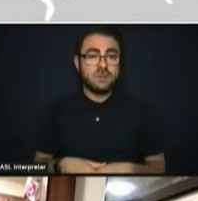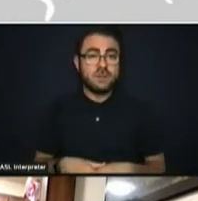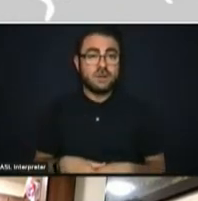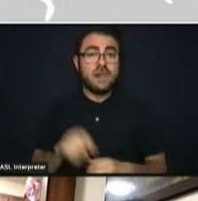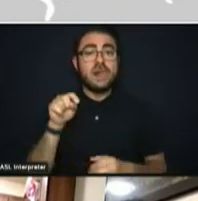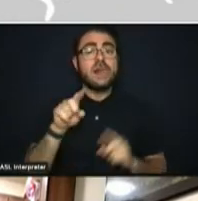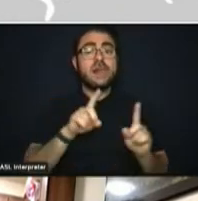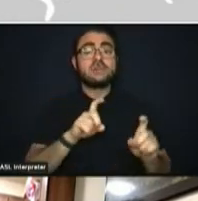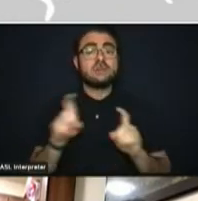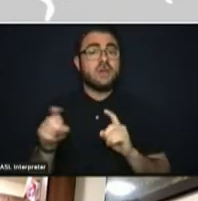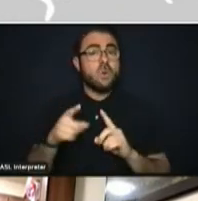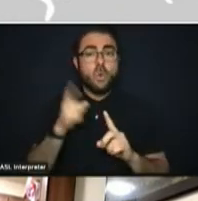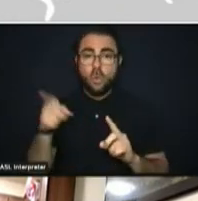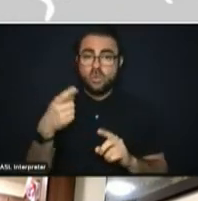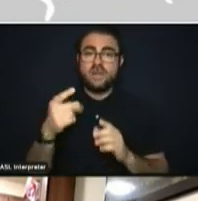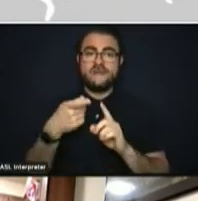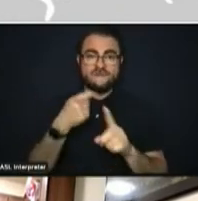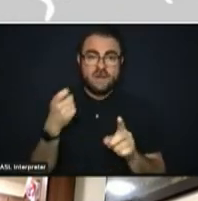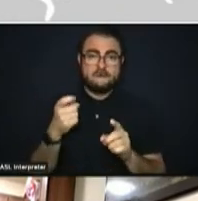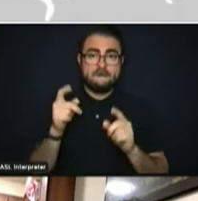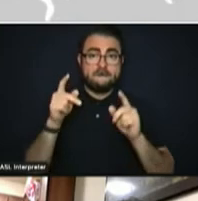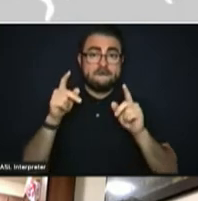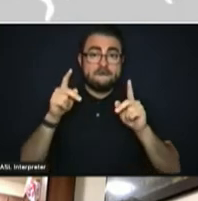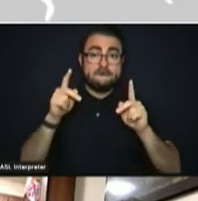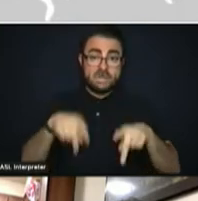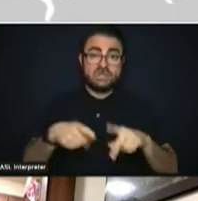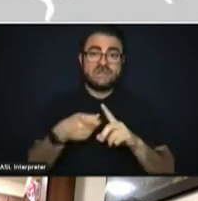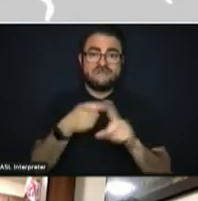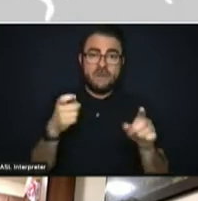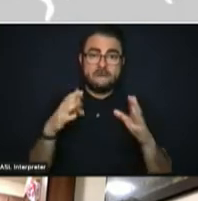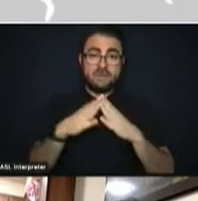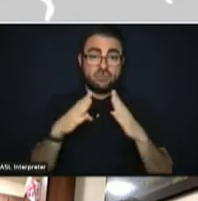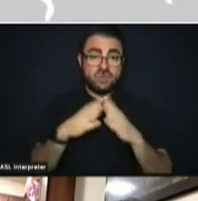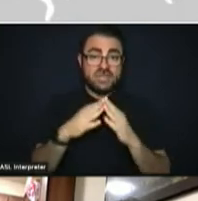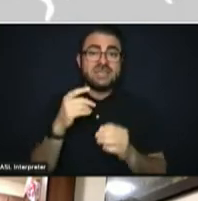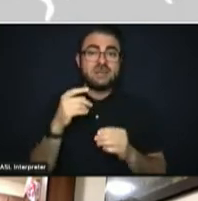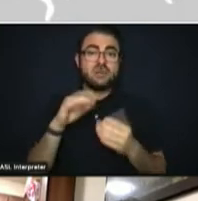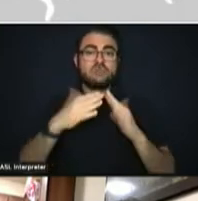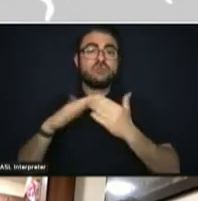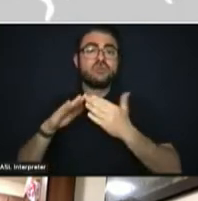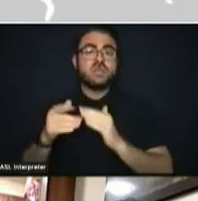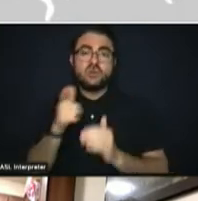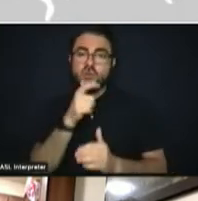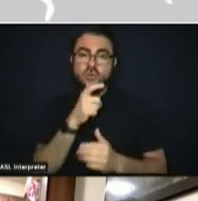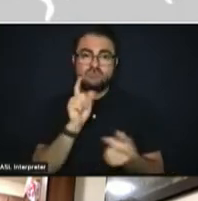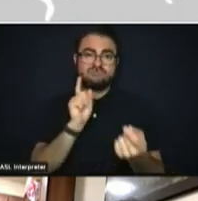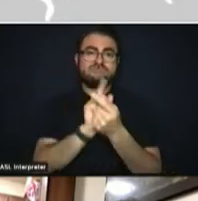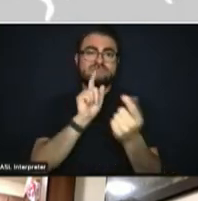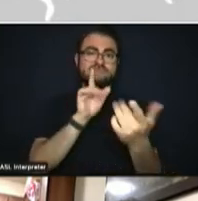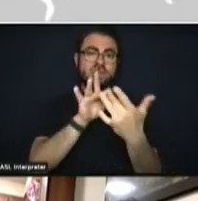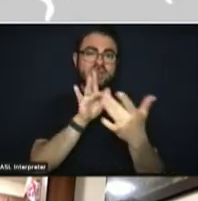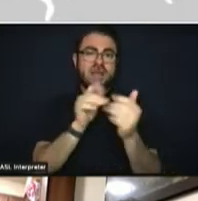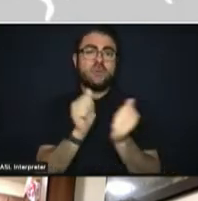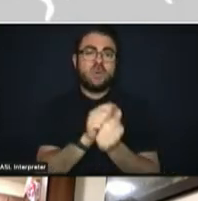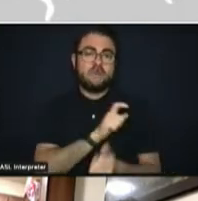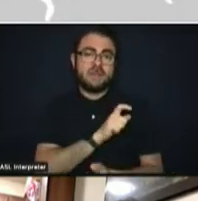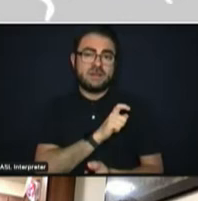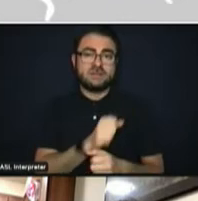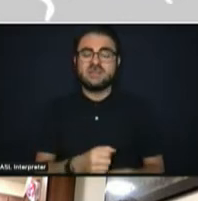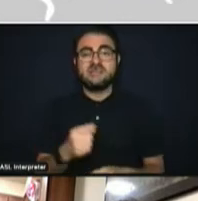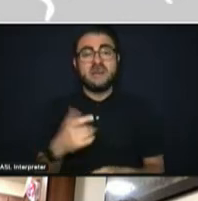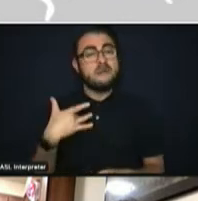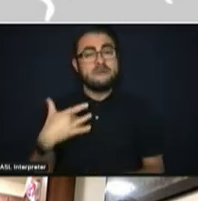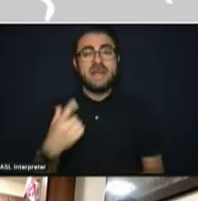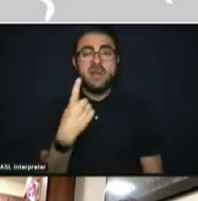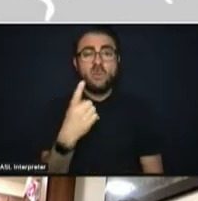by community members who've had a recent contact with the police. And that's like one out of four people in most cities. It's most of us don't